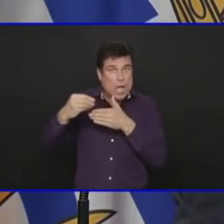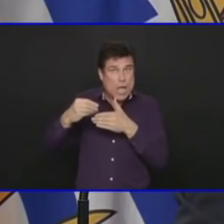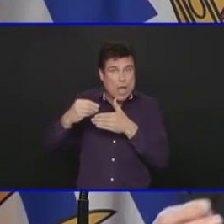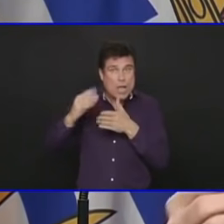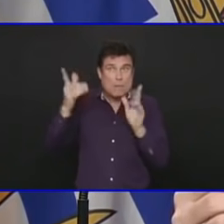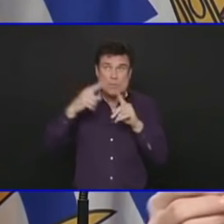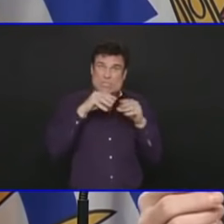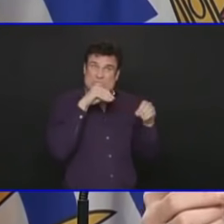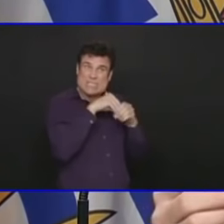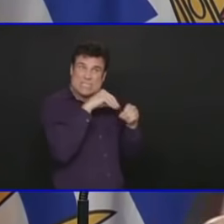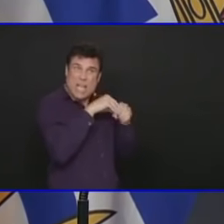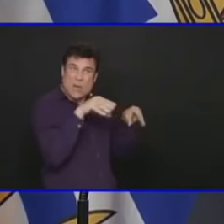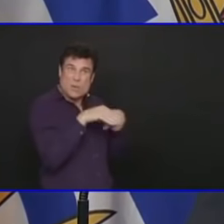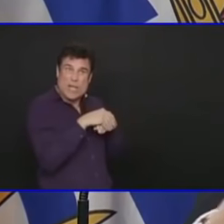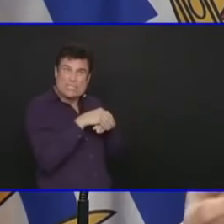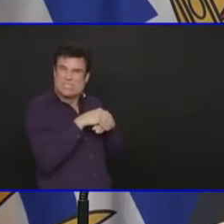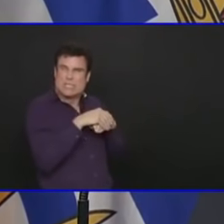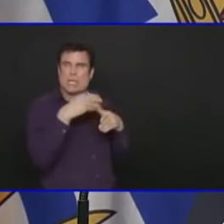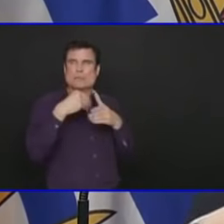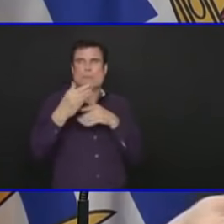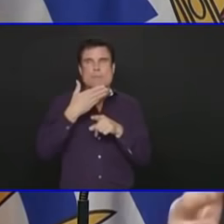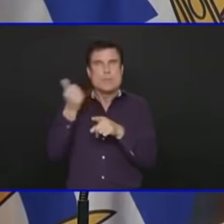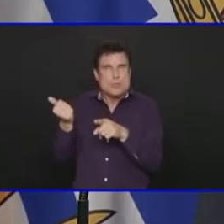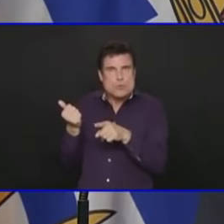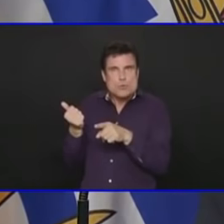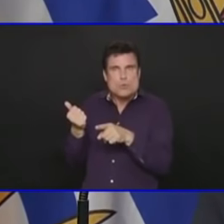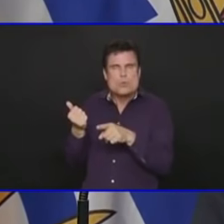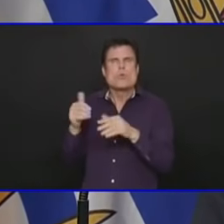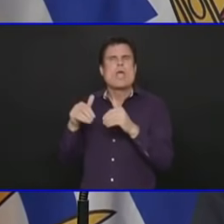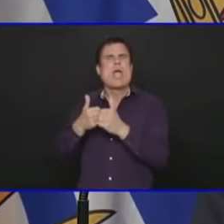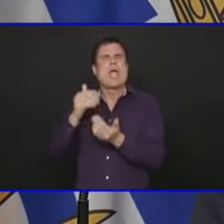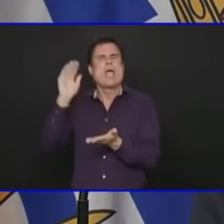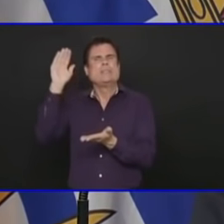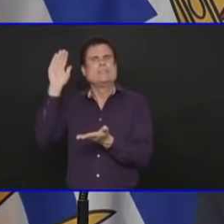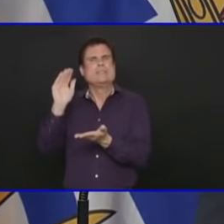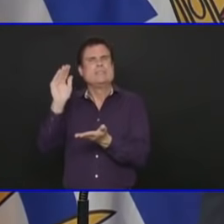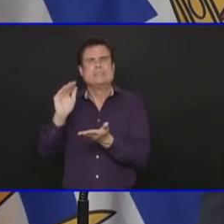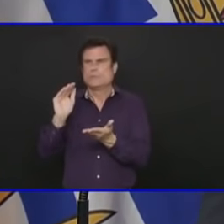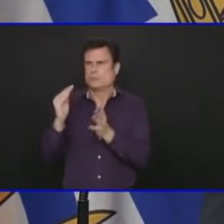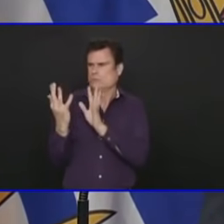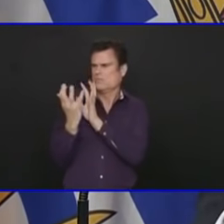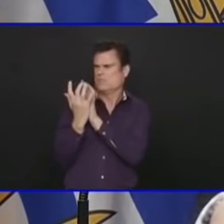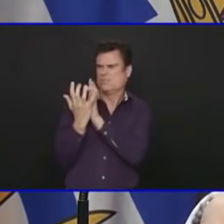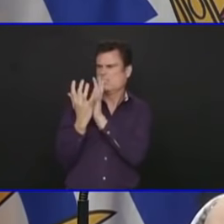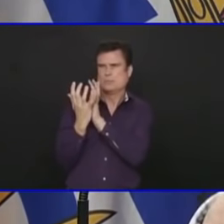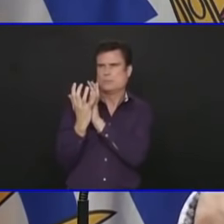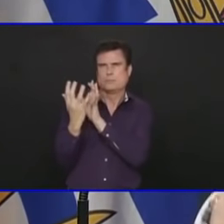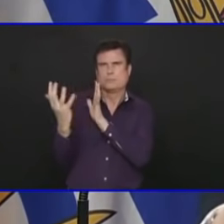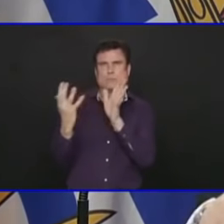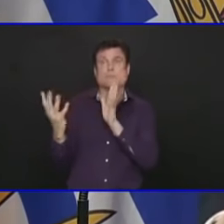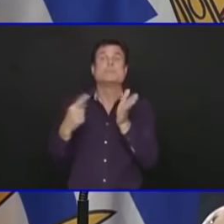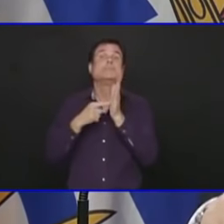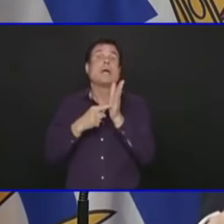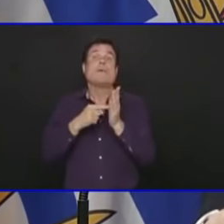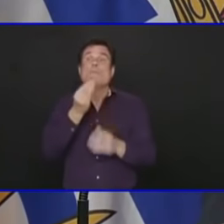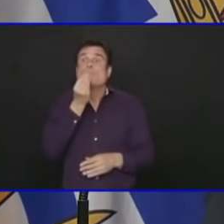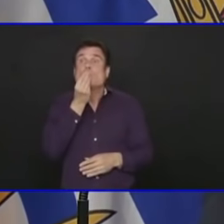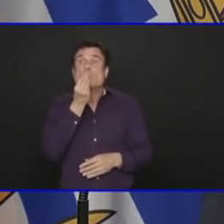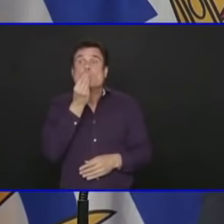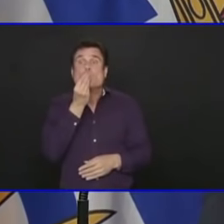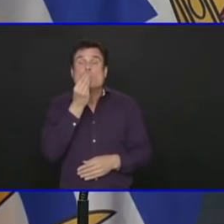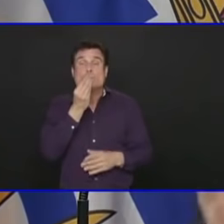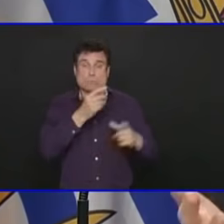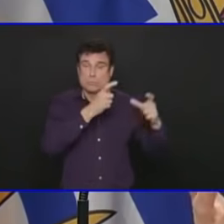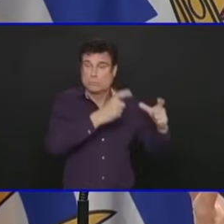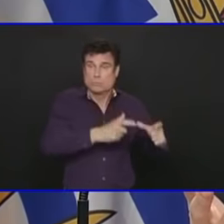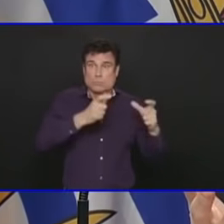for example, because we know that those are opportunities for sharing of viruses. So these are all the sort of building blocks or